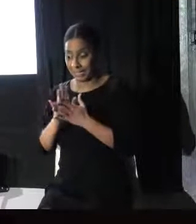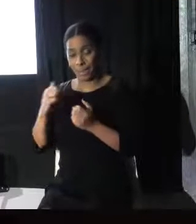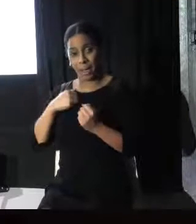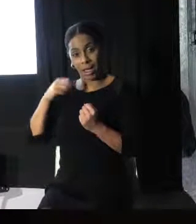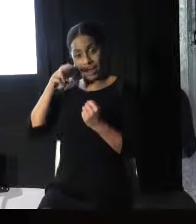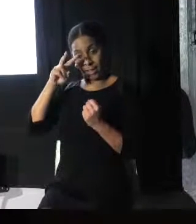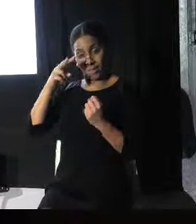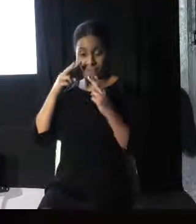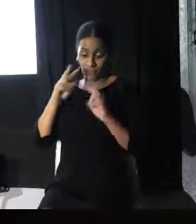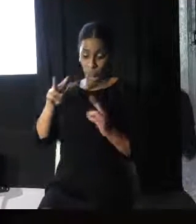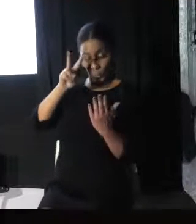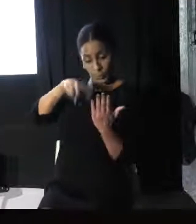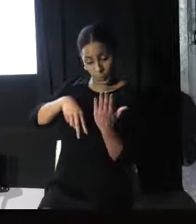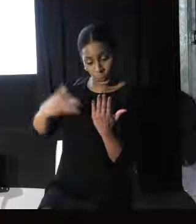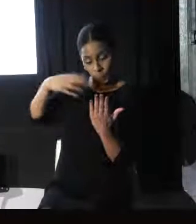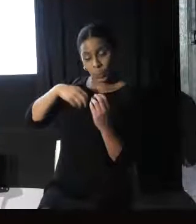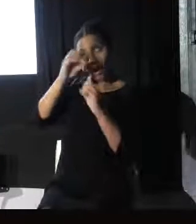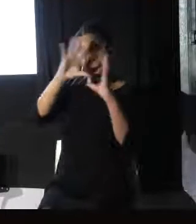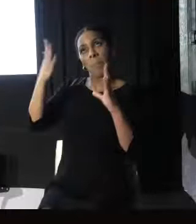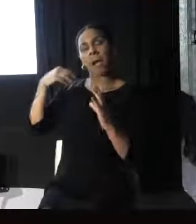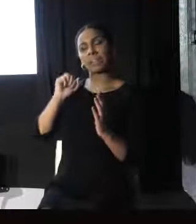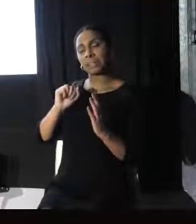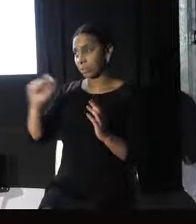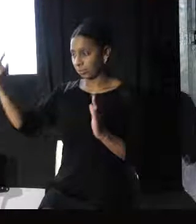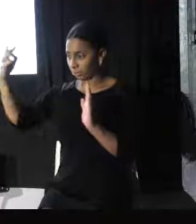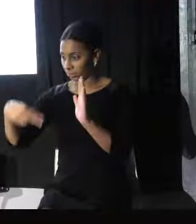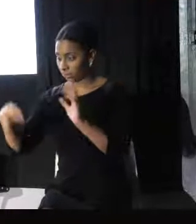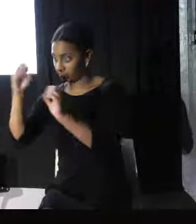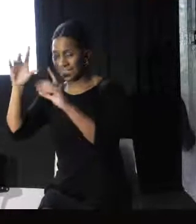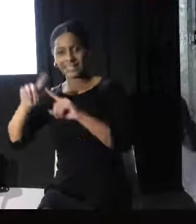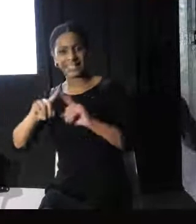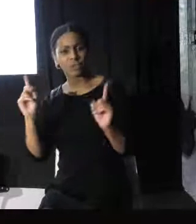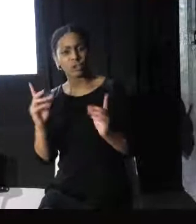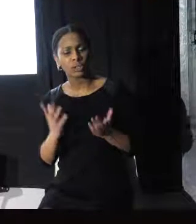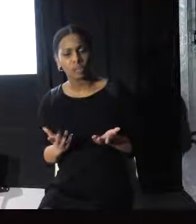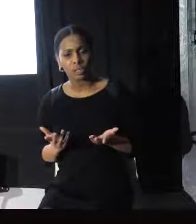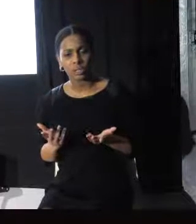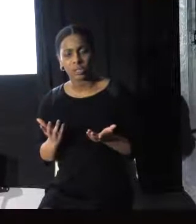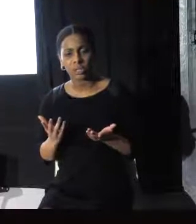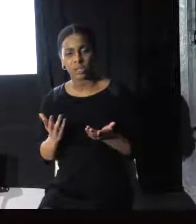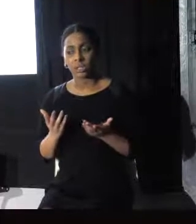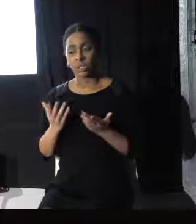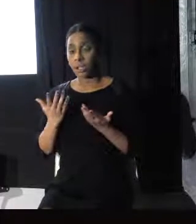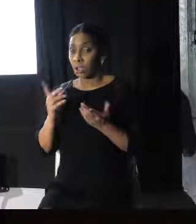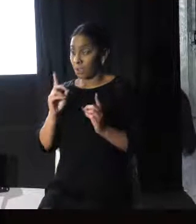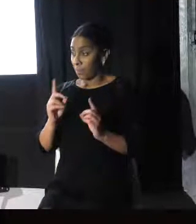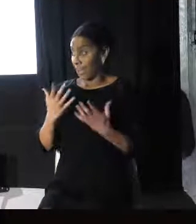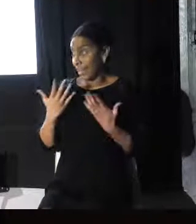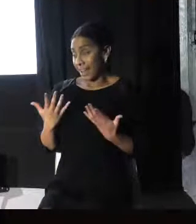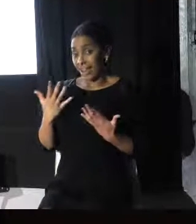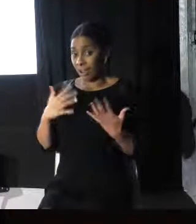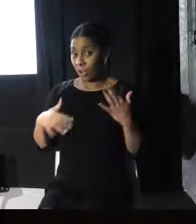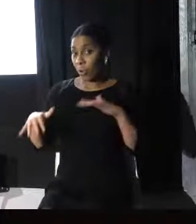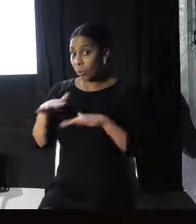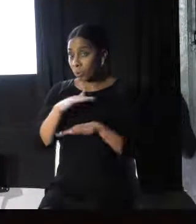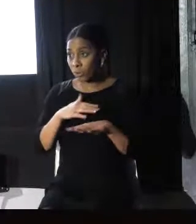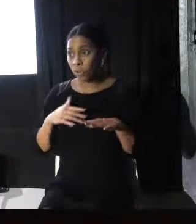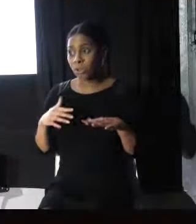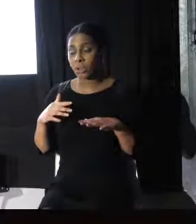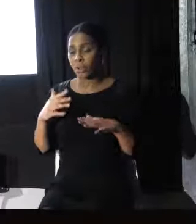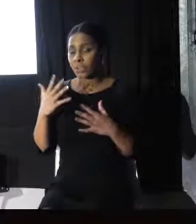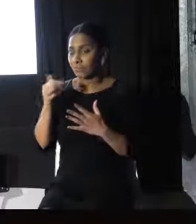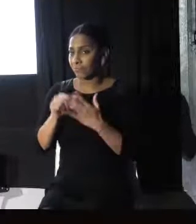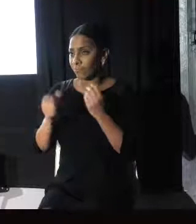different ways. And that's maybe where we entered this millennium with, but increasingly we're at a point now where how we